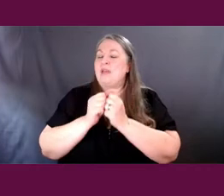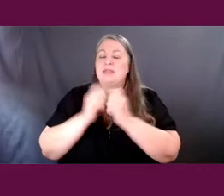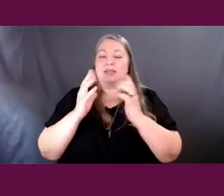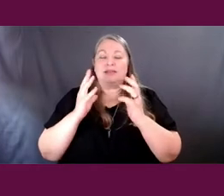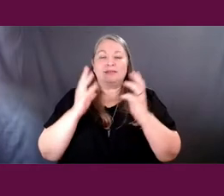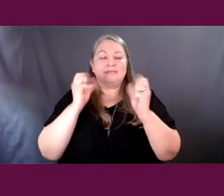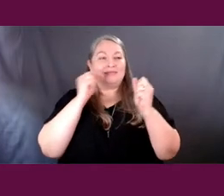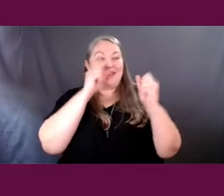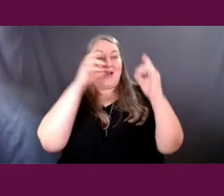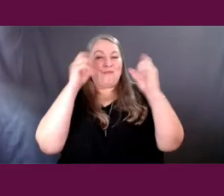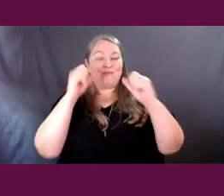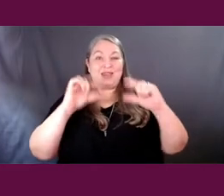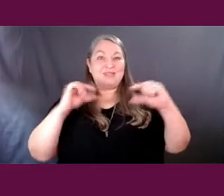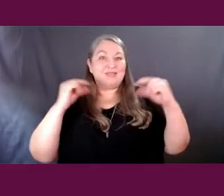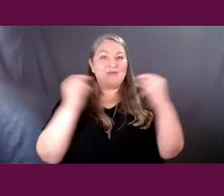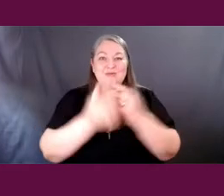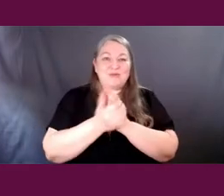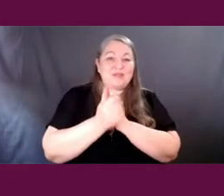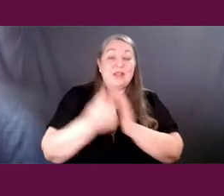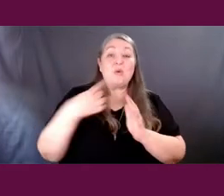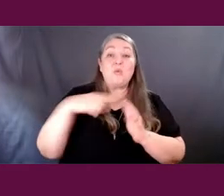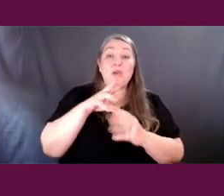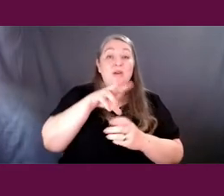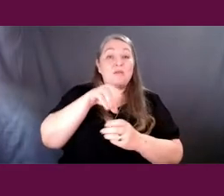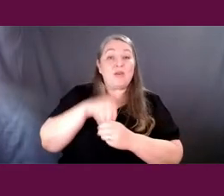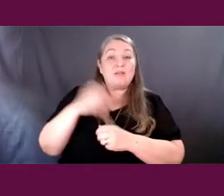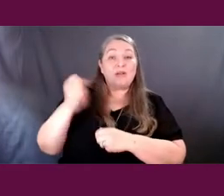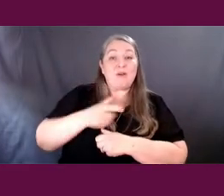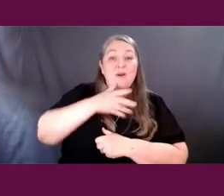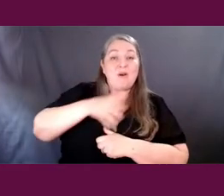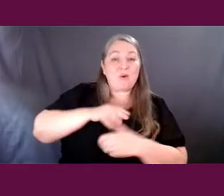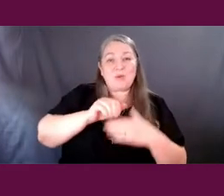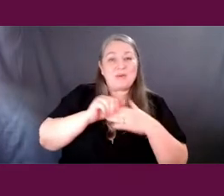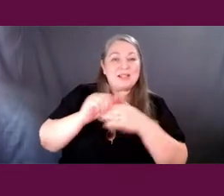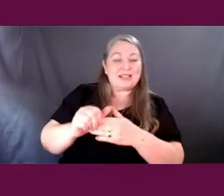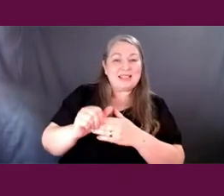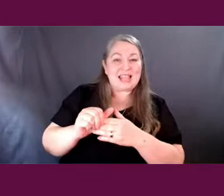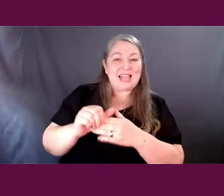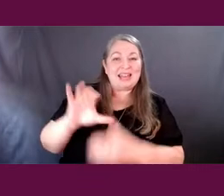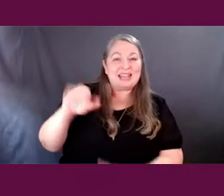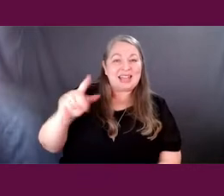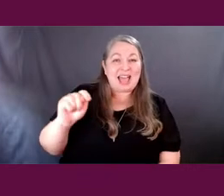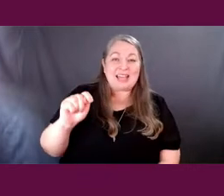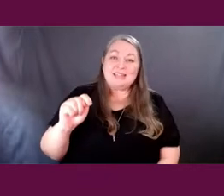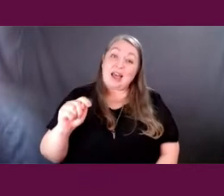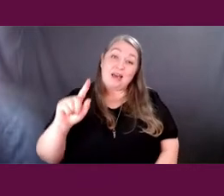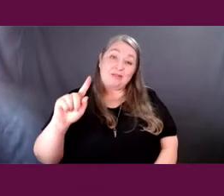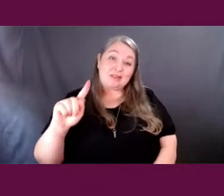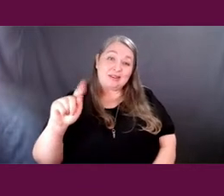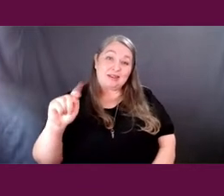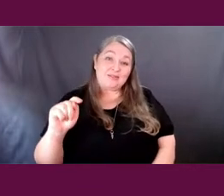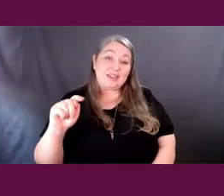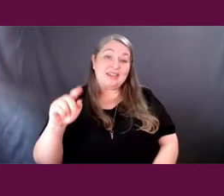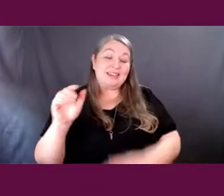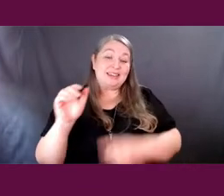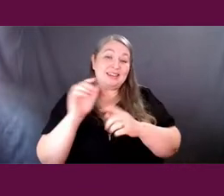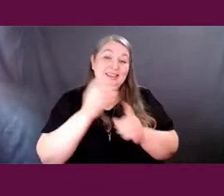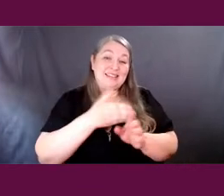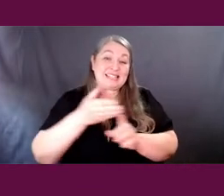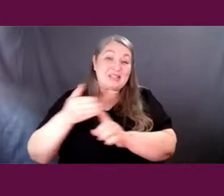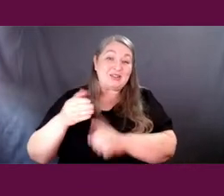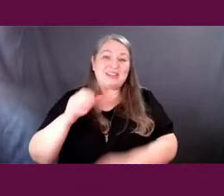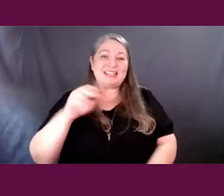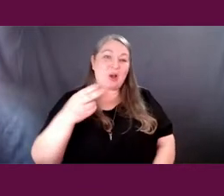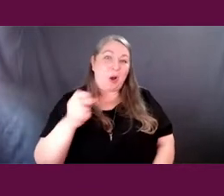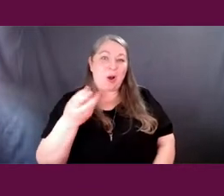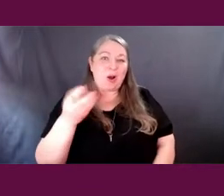an all-female-led cast of Prime Video series Harlem. Shaniqua will be my co-host this afternoon as